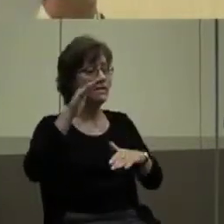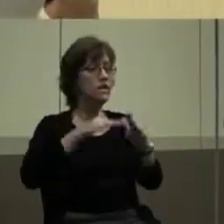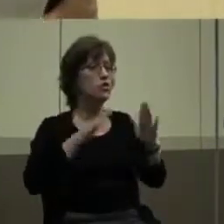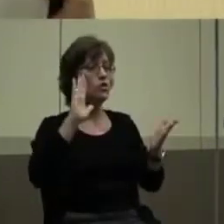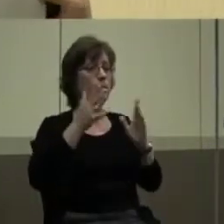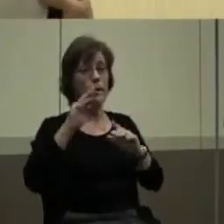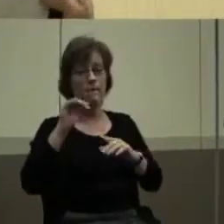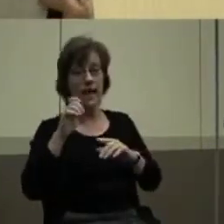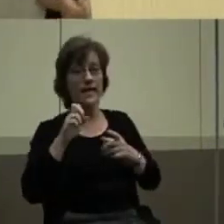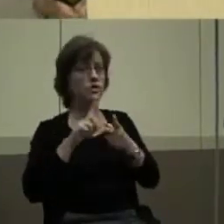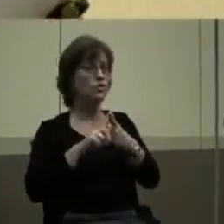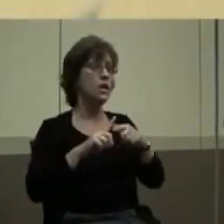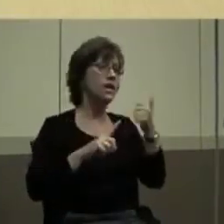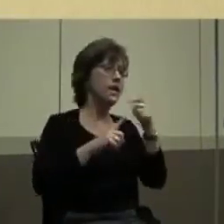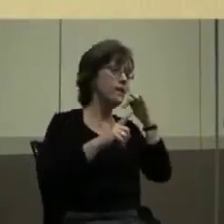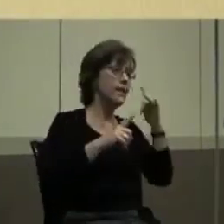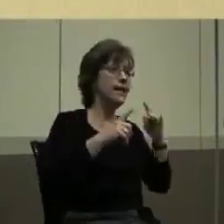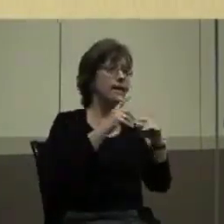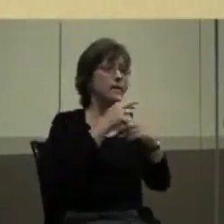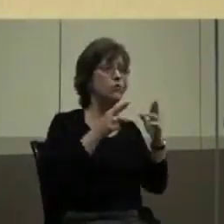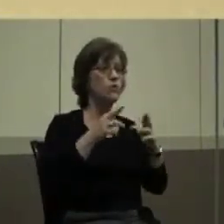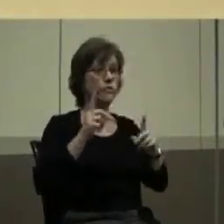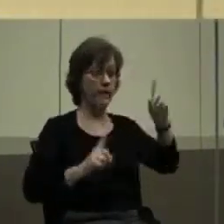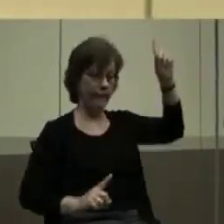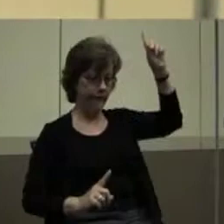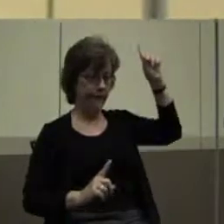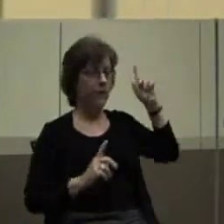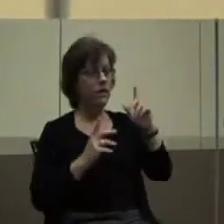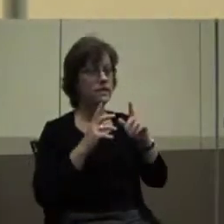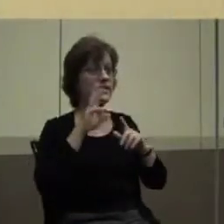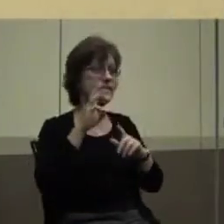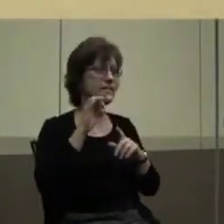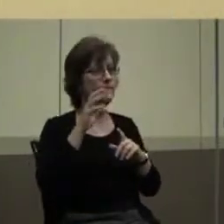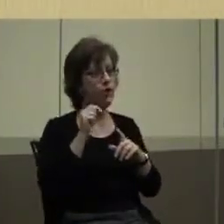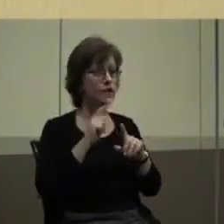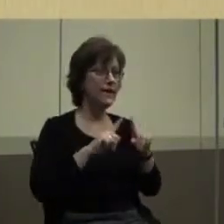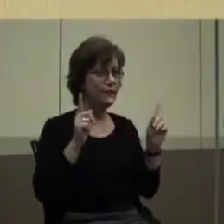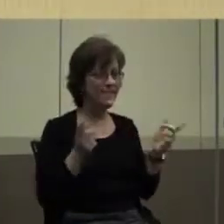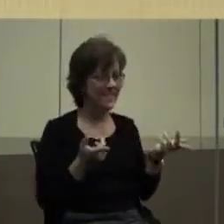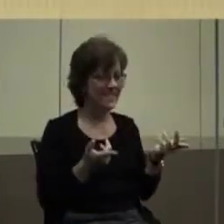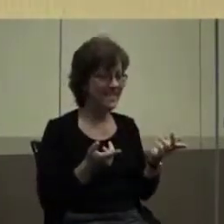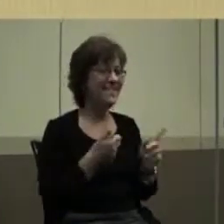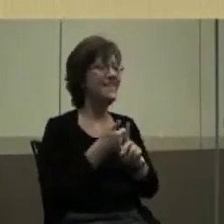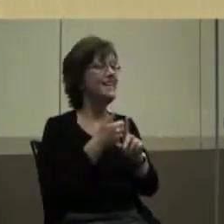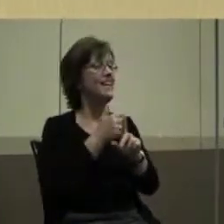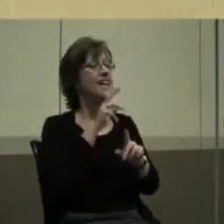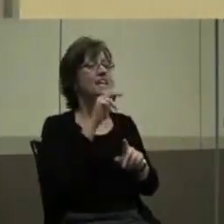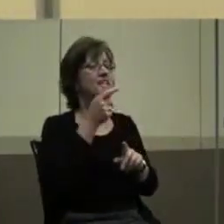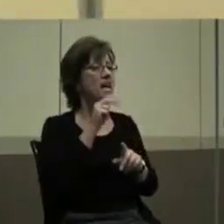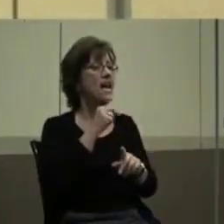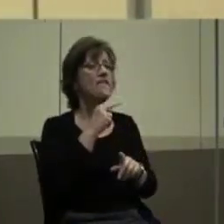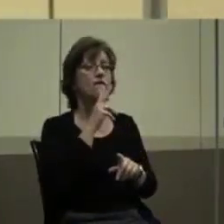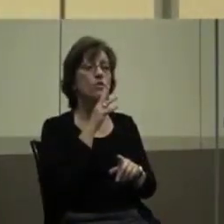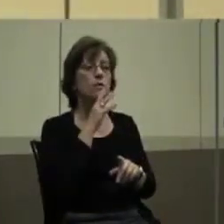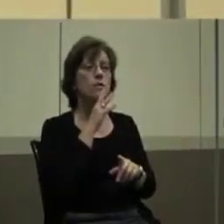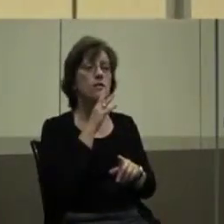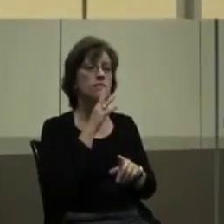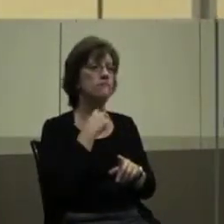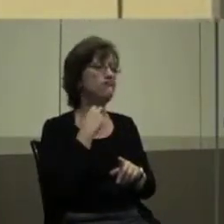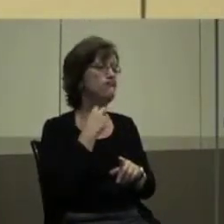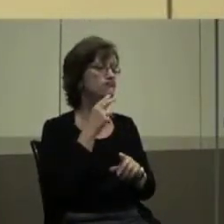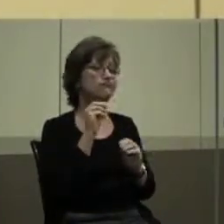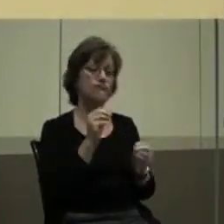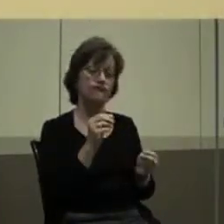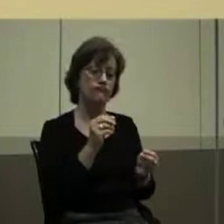like about 6 foot difference almost, it looks like. He is nonverbal. How he communicates, and you